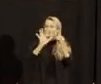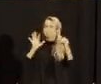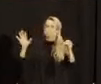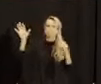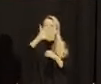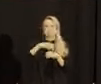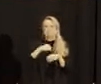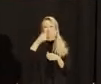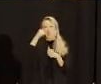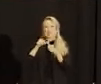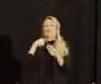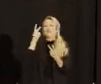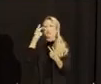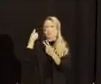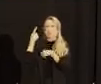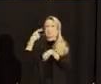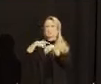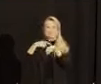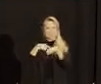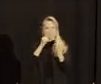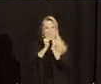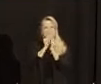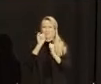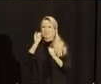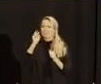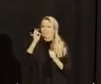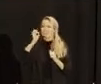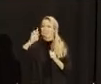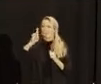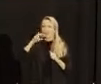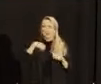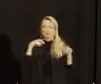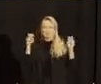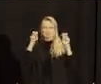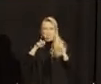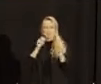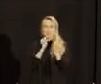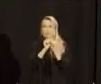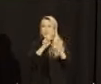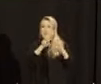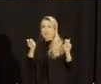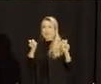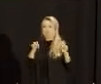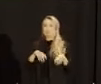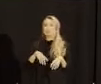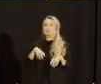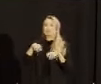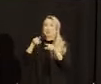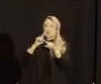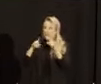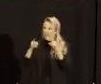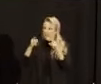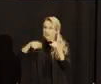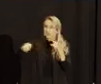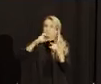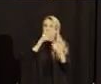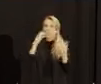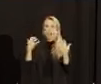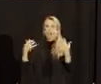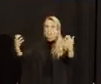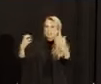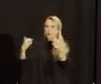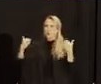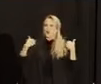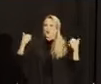with Jennifer, I was on a panel, I think maybe getting interviewed, interrogated by youth, and they were holding